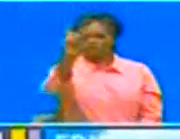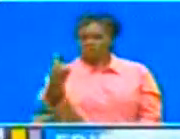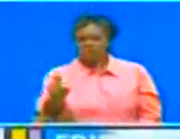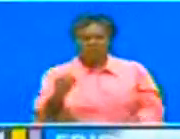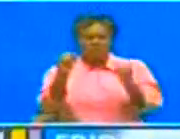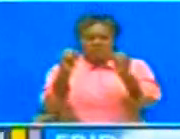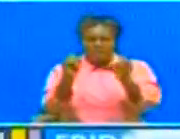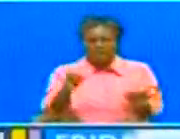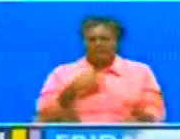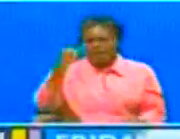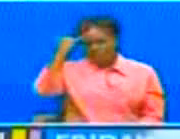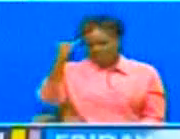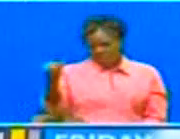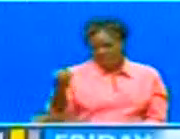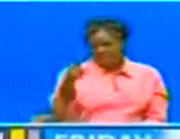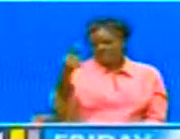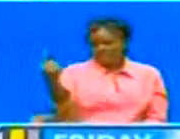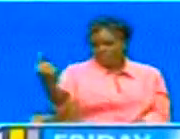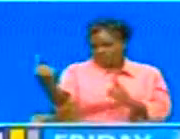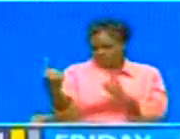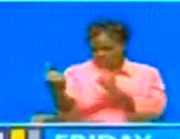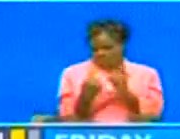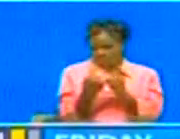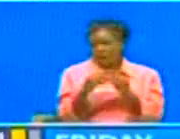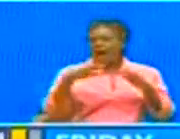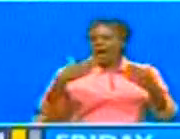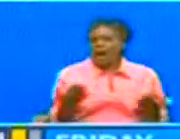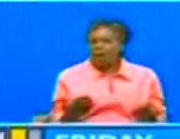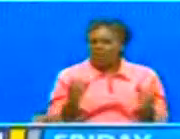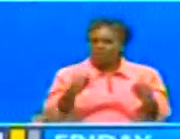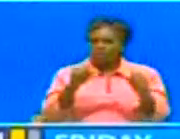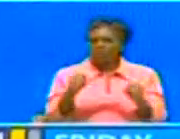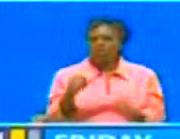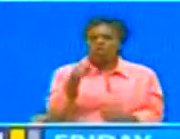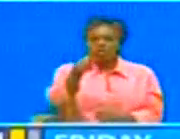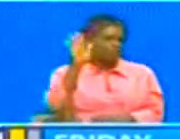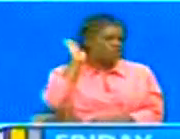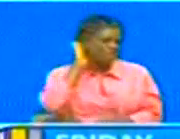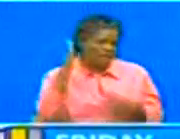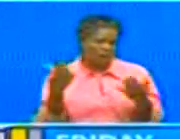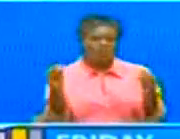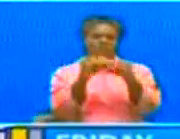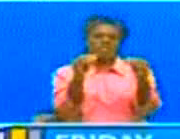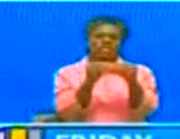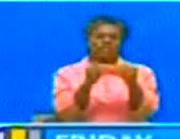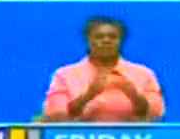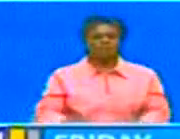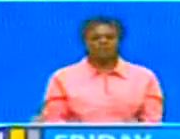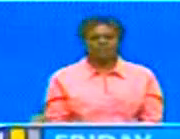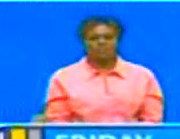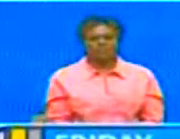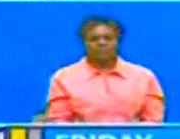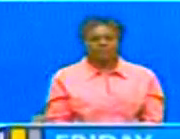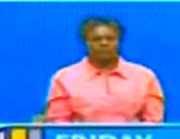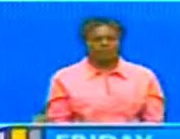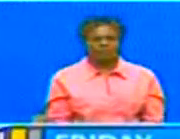if they have an idea, how do they approach someone like you? You know, how can they get audience with someone like you to listen to them and see if it